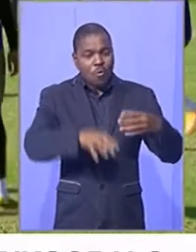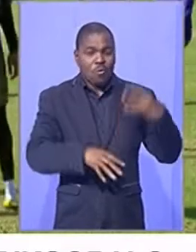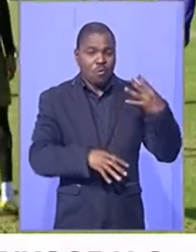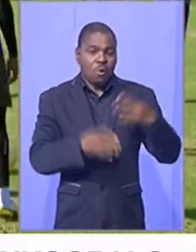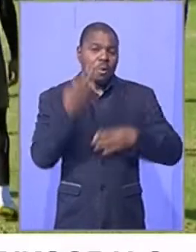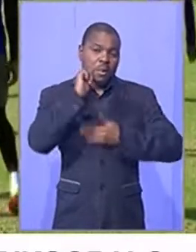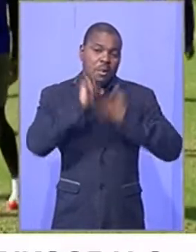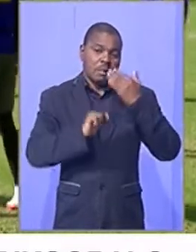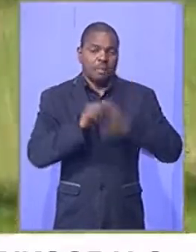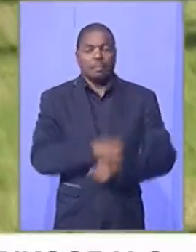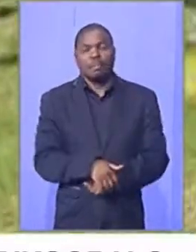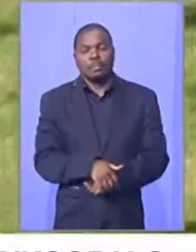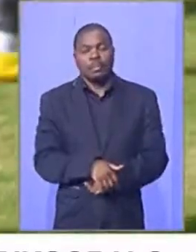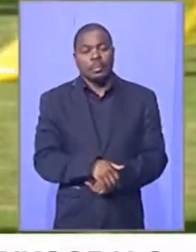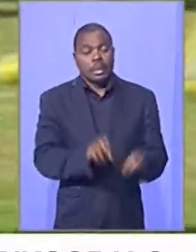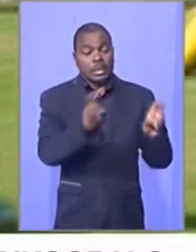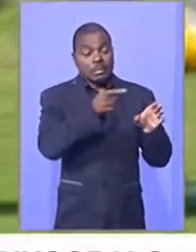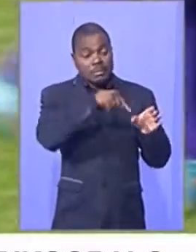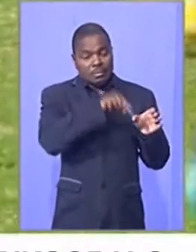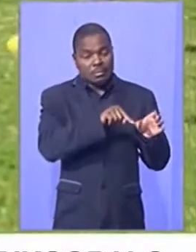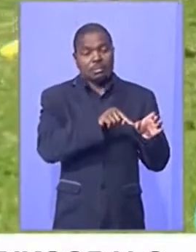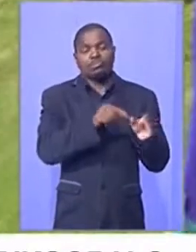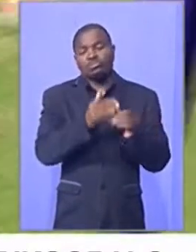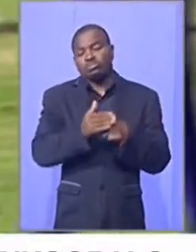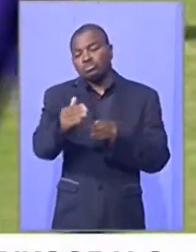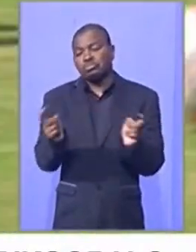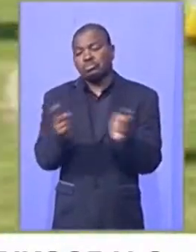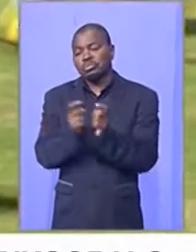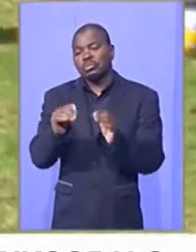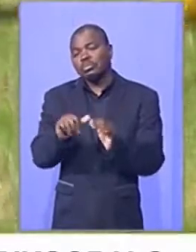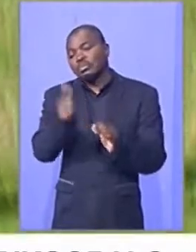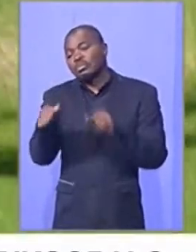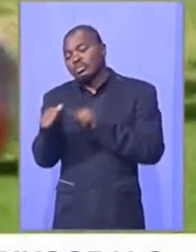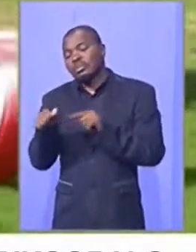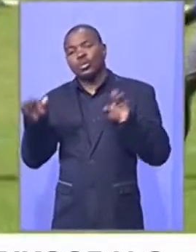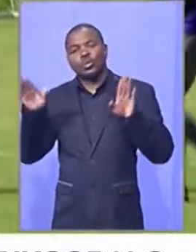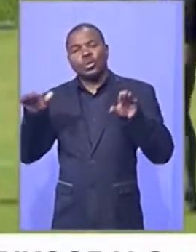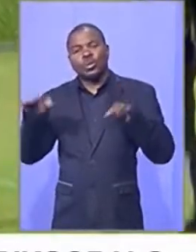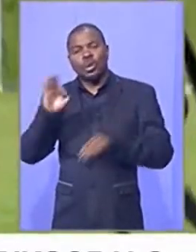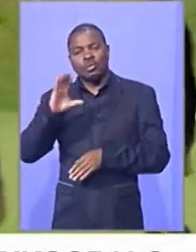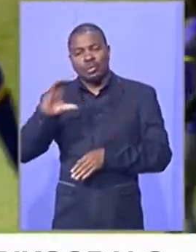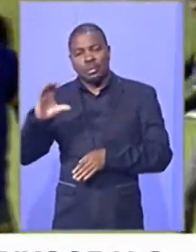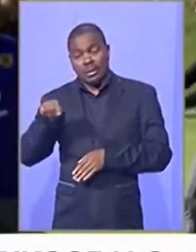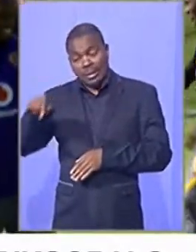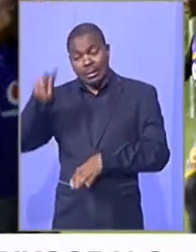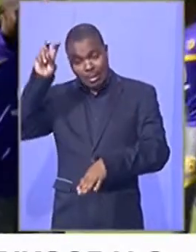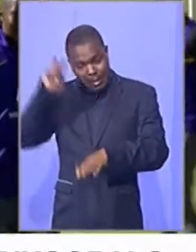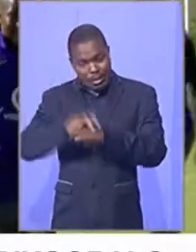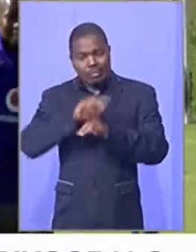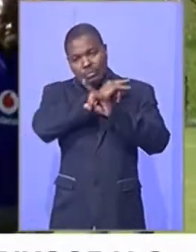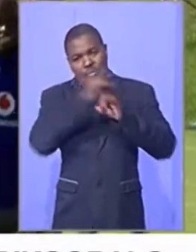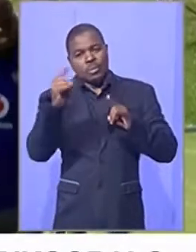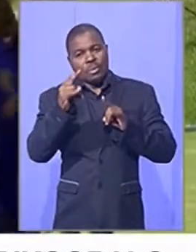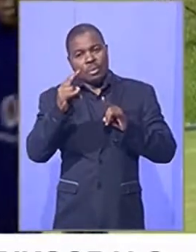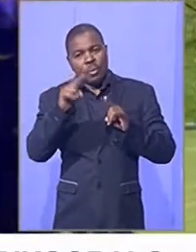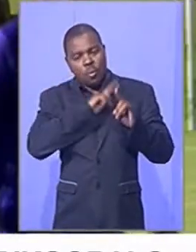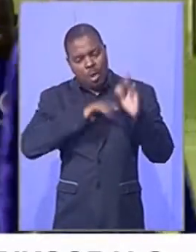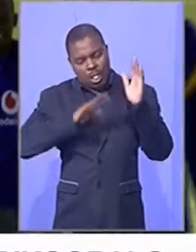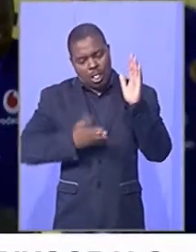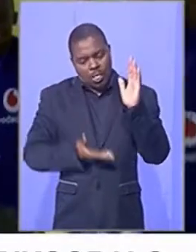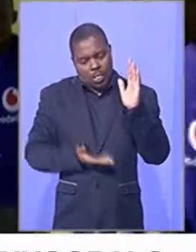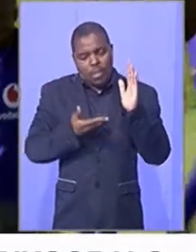ya go feta Chiefs e ga hlala le ba agishane Swallows FC yeo e tlhoka go penyo go khona go